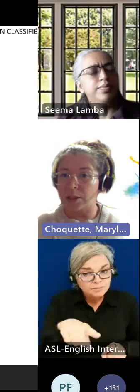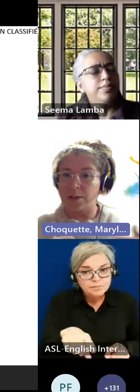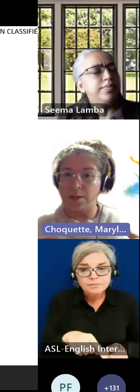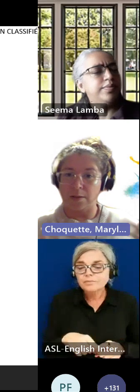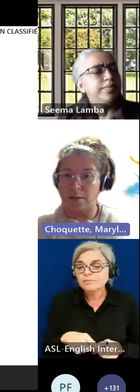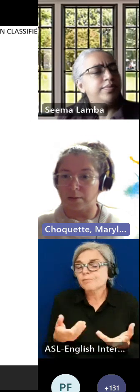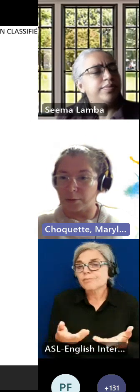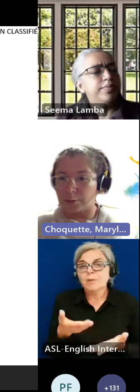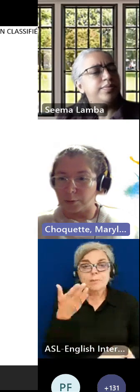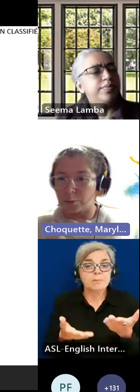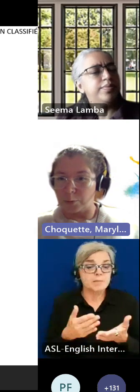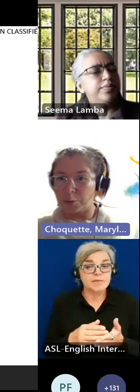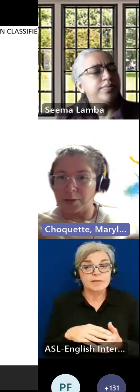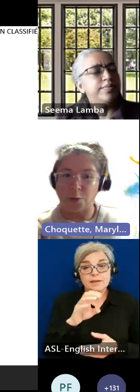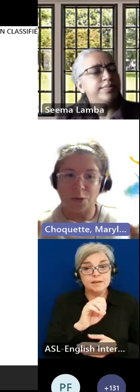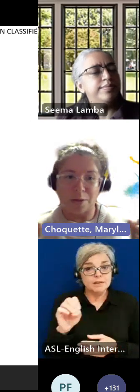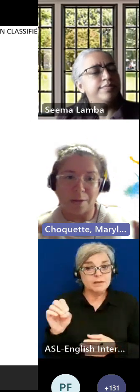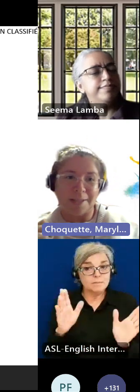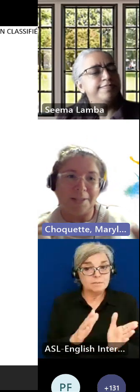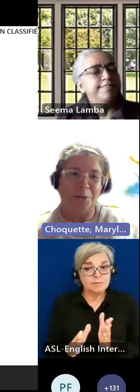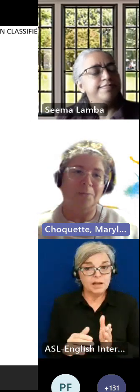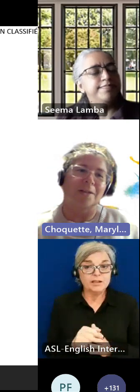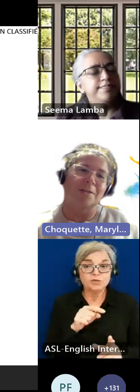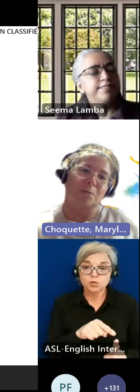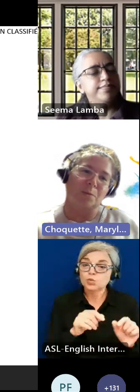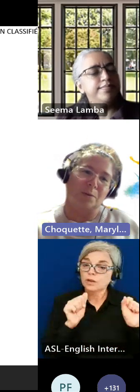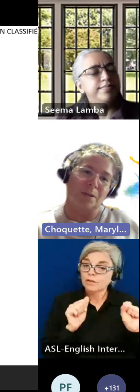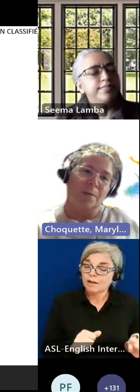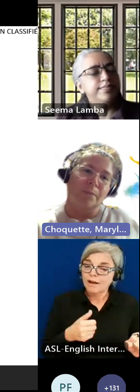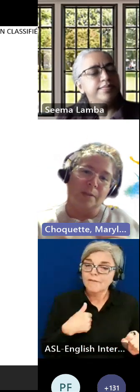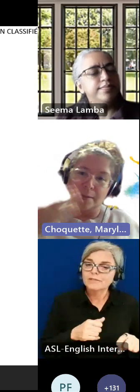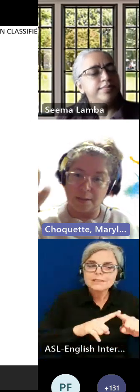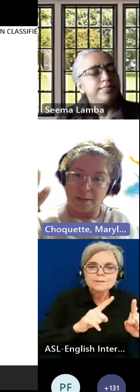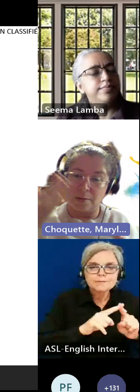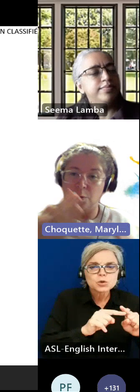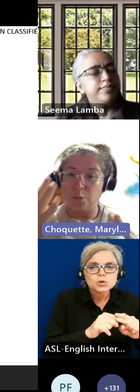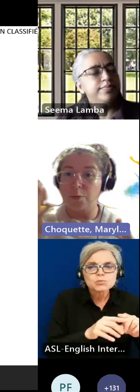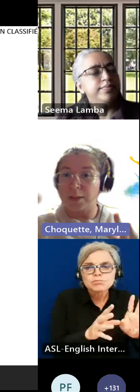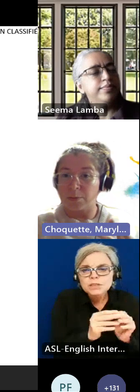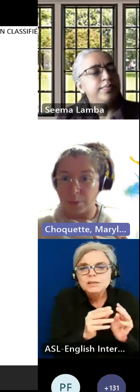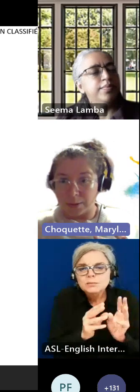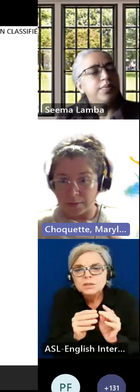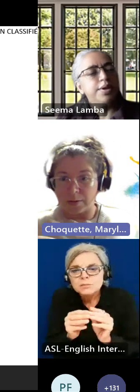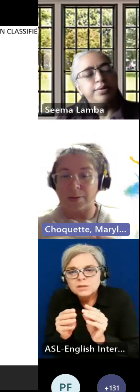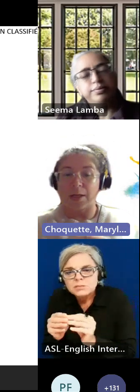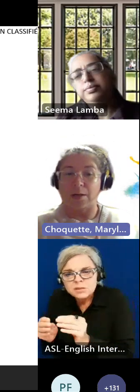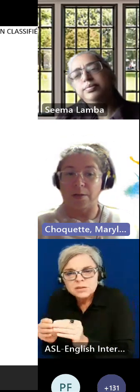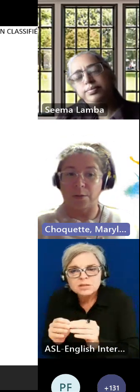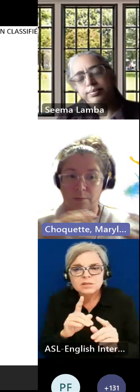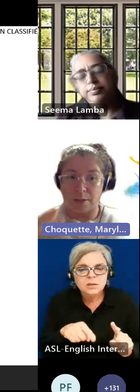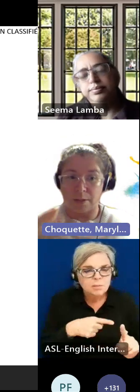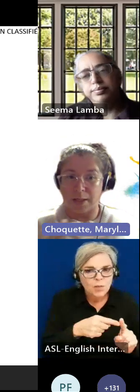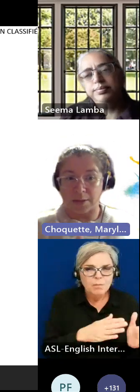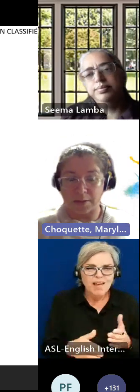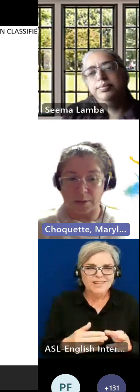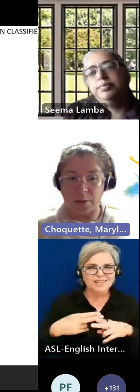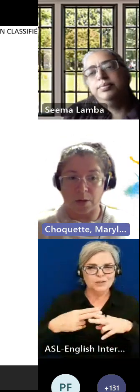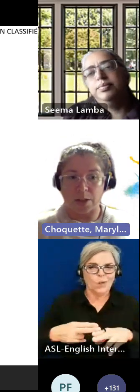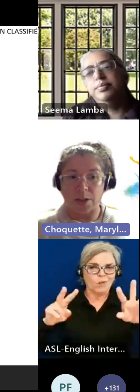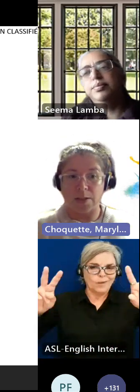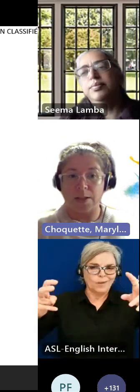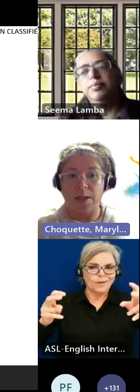various sessions. There's the cool word socializing your plan so people see who's implementing the plan, also can